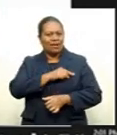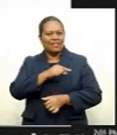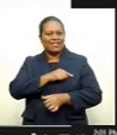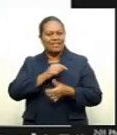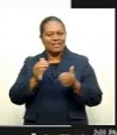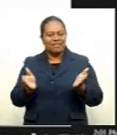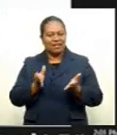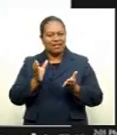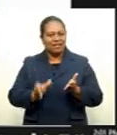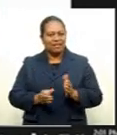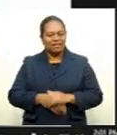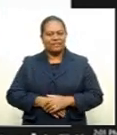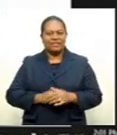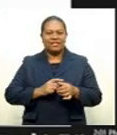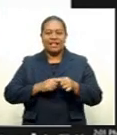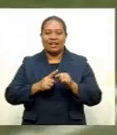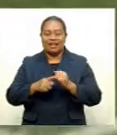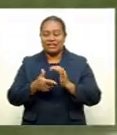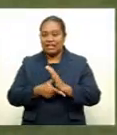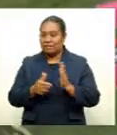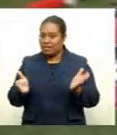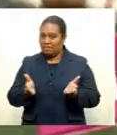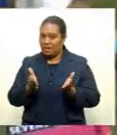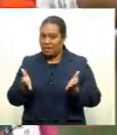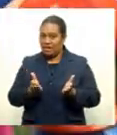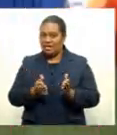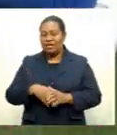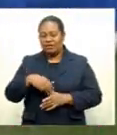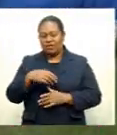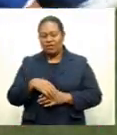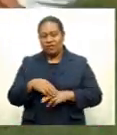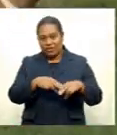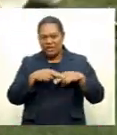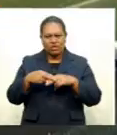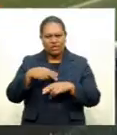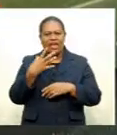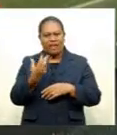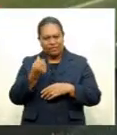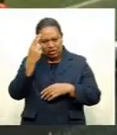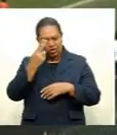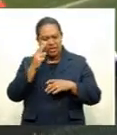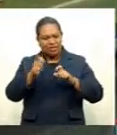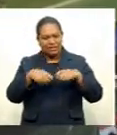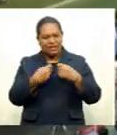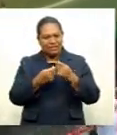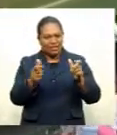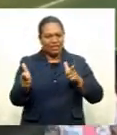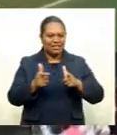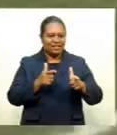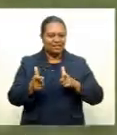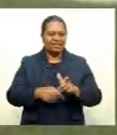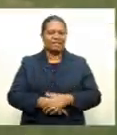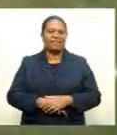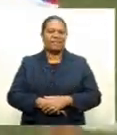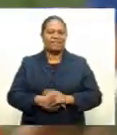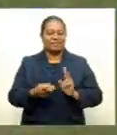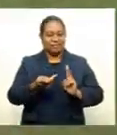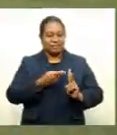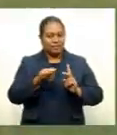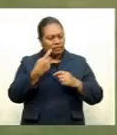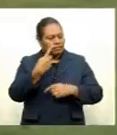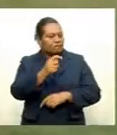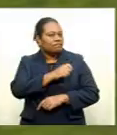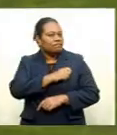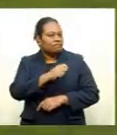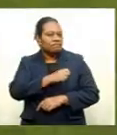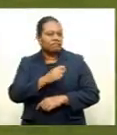last time that they played for Fiji, they were voted in the dream team of World Sevens. Weber says the duo are world-class players and expects